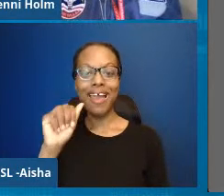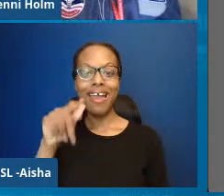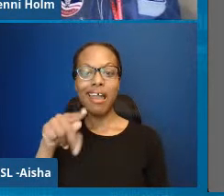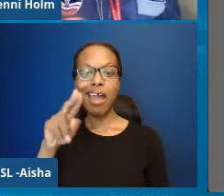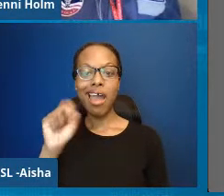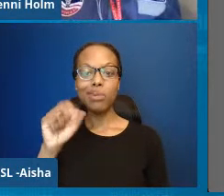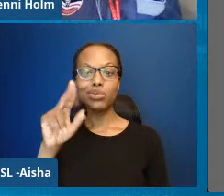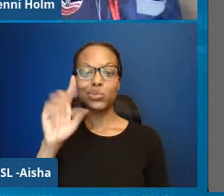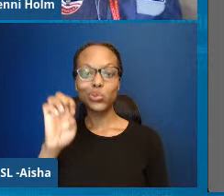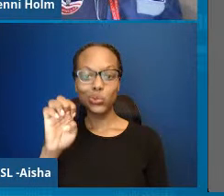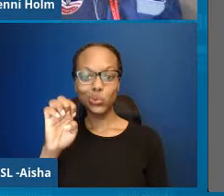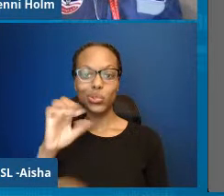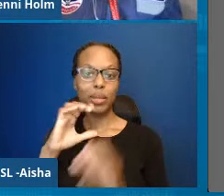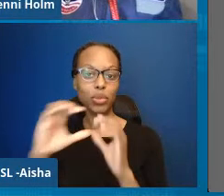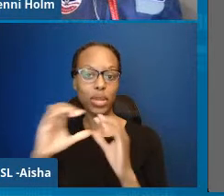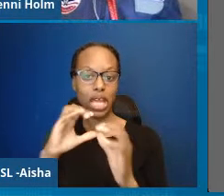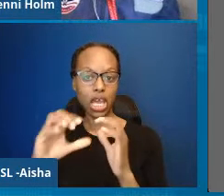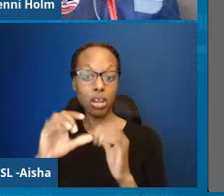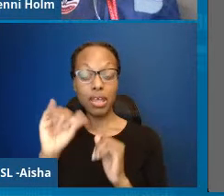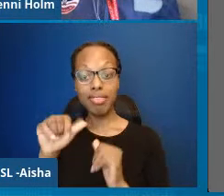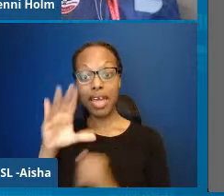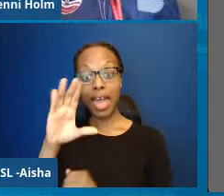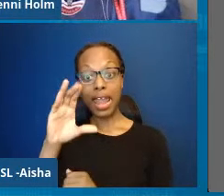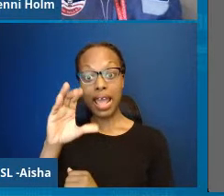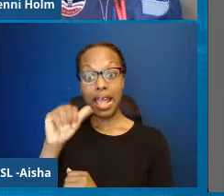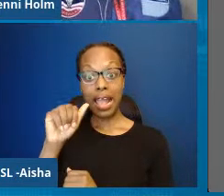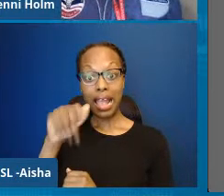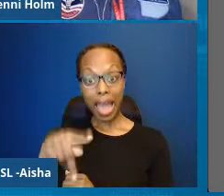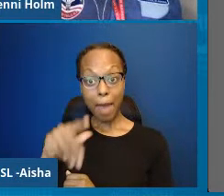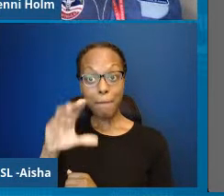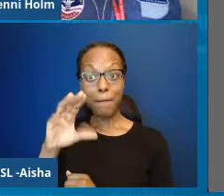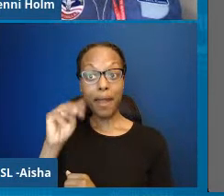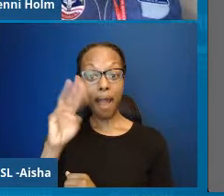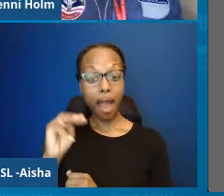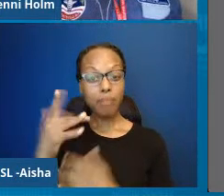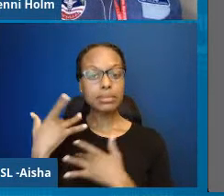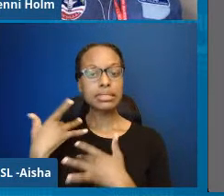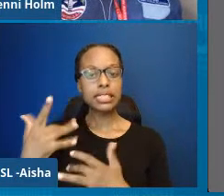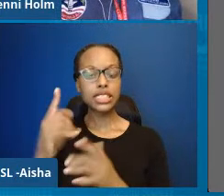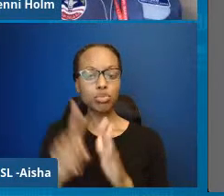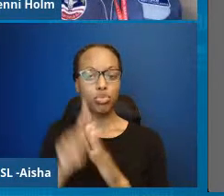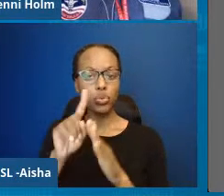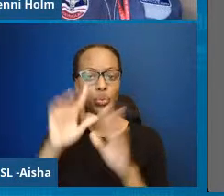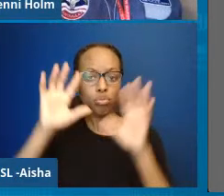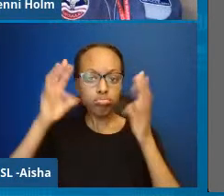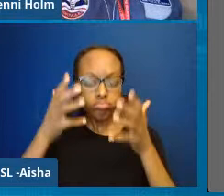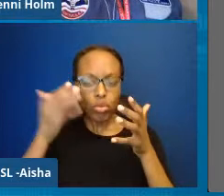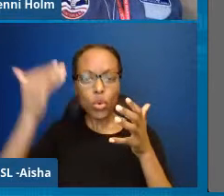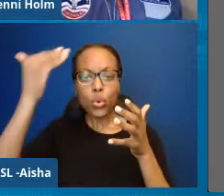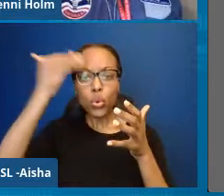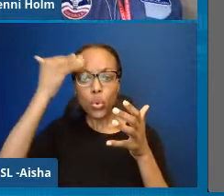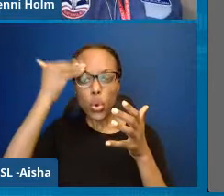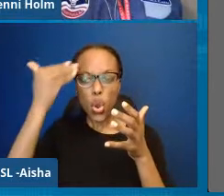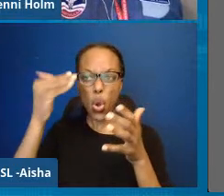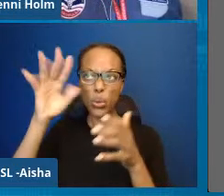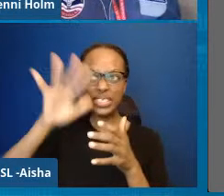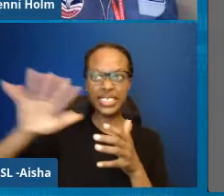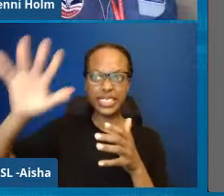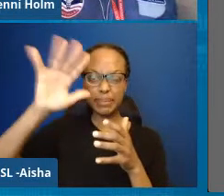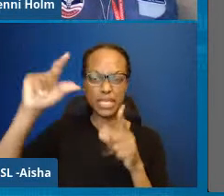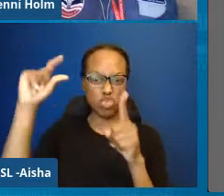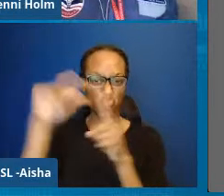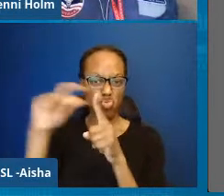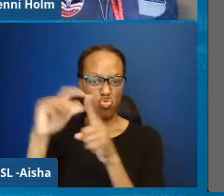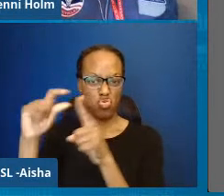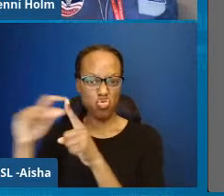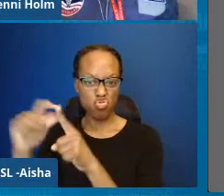usually a trained astronaut who knows space jargon and can pass along tricky info to the crew. So he has to be somebody, or she